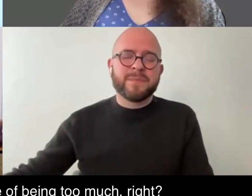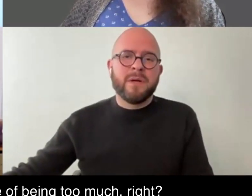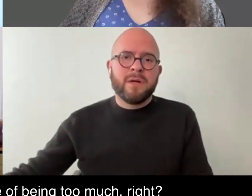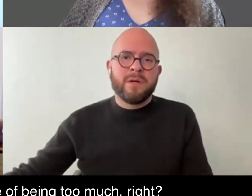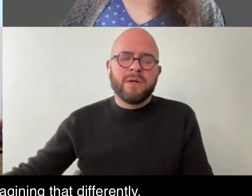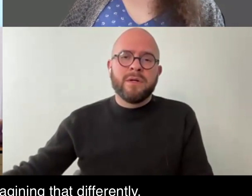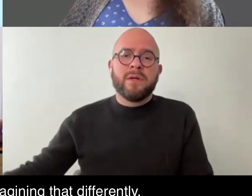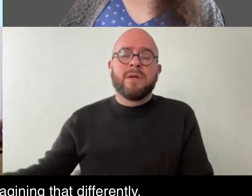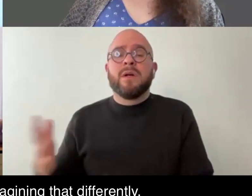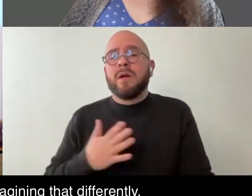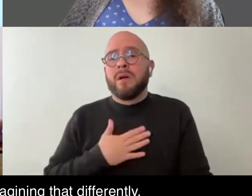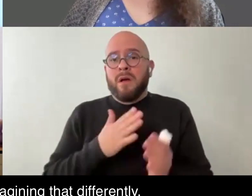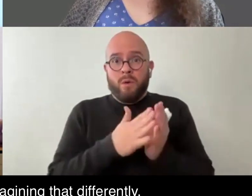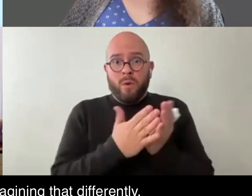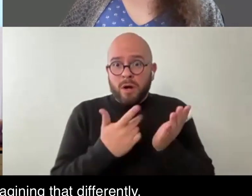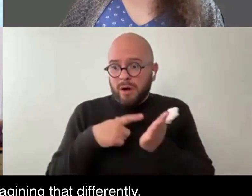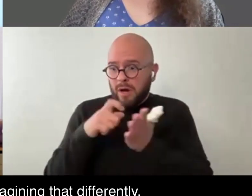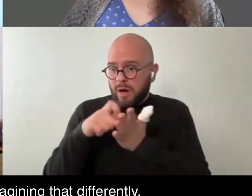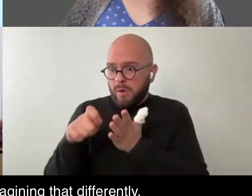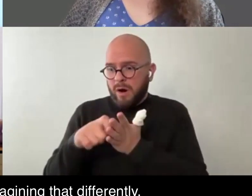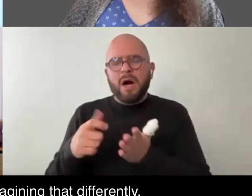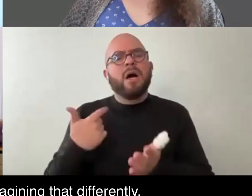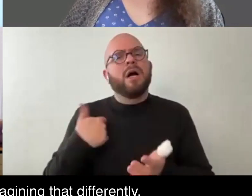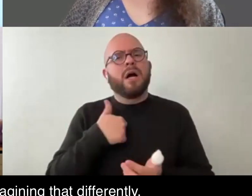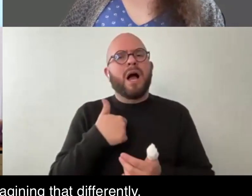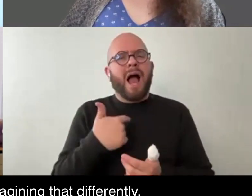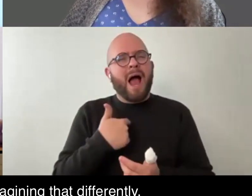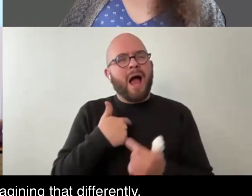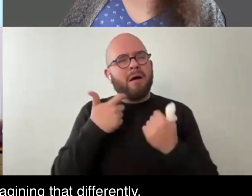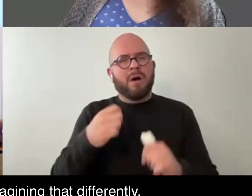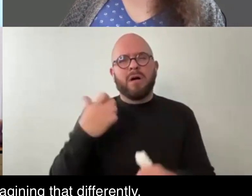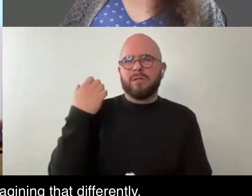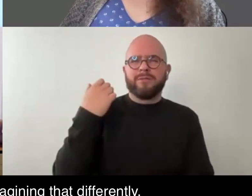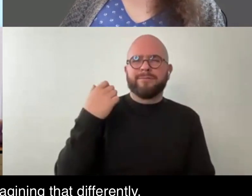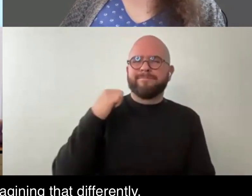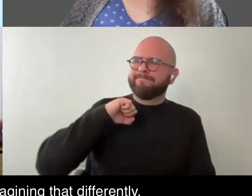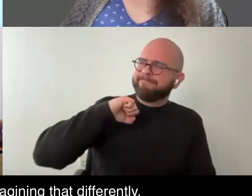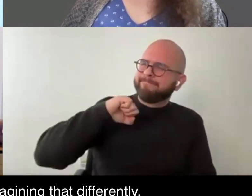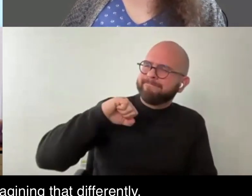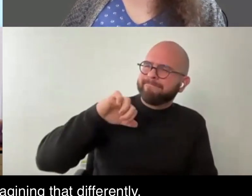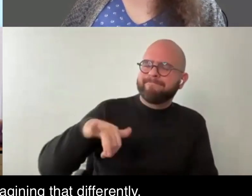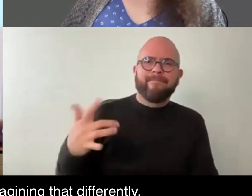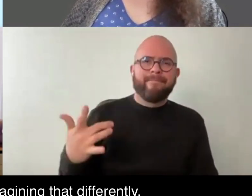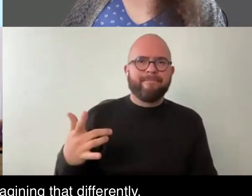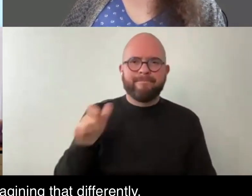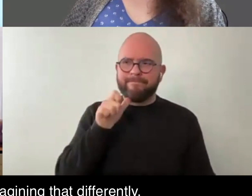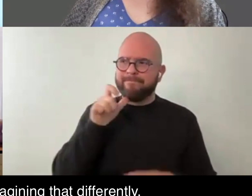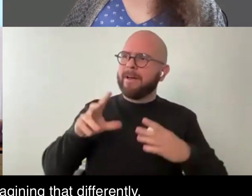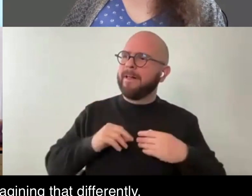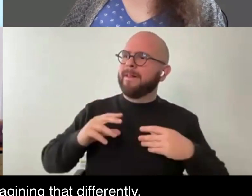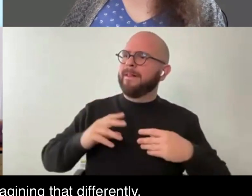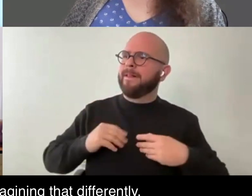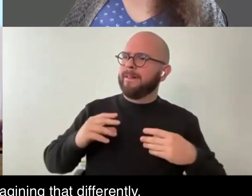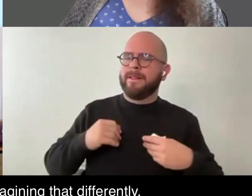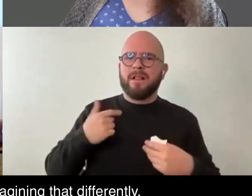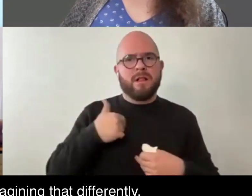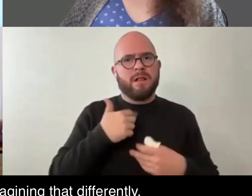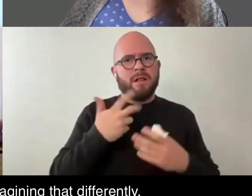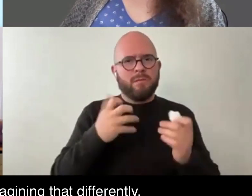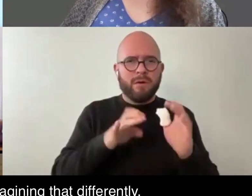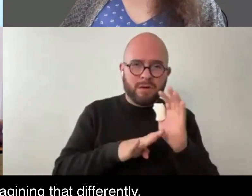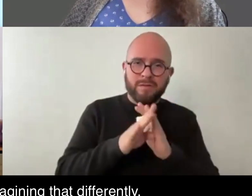grounded in a commitment to resisting that, to imagining that differently, to helping us all develop more tools